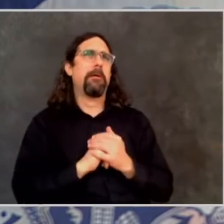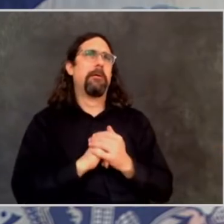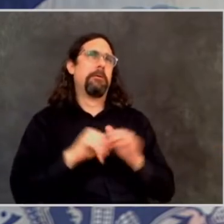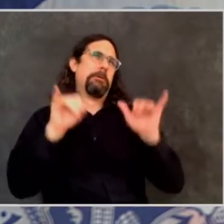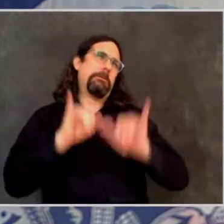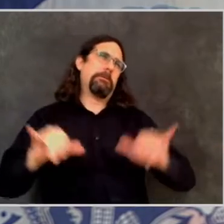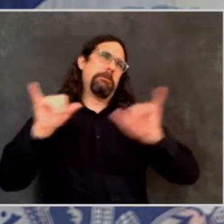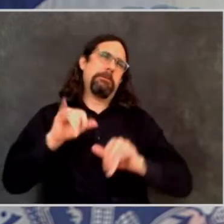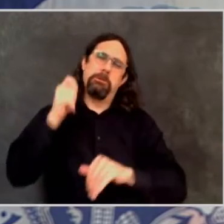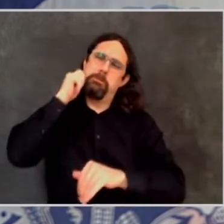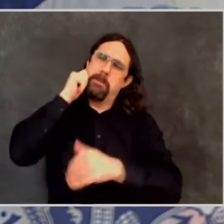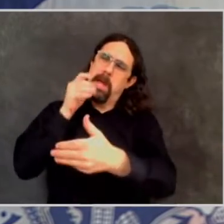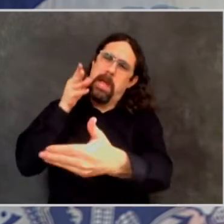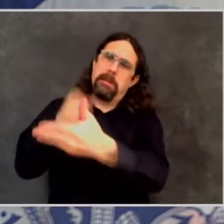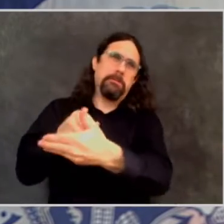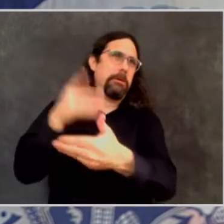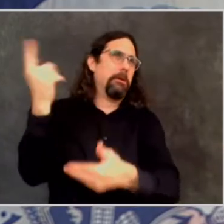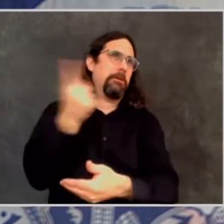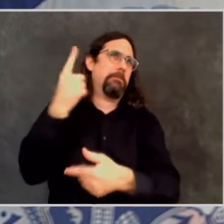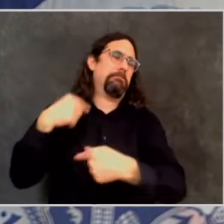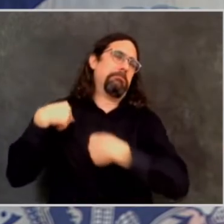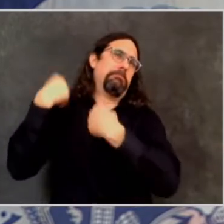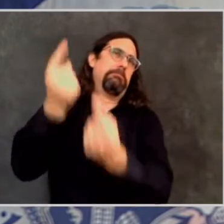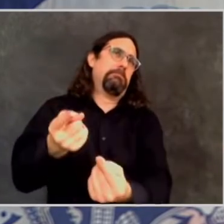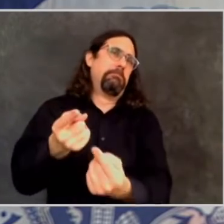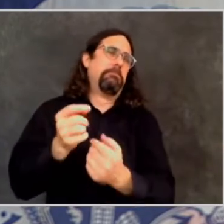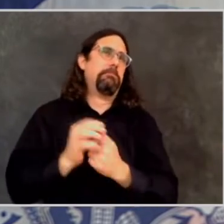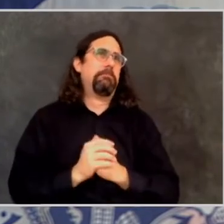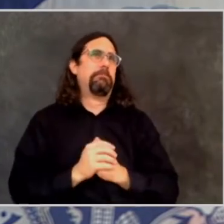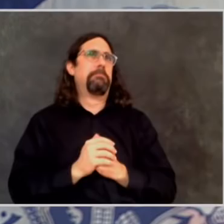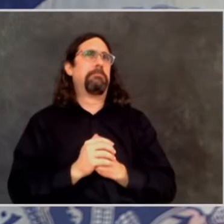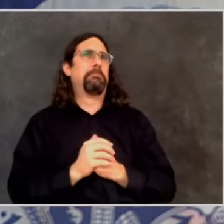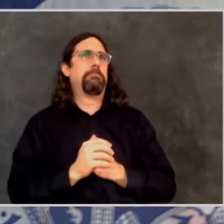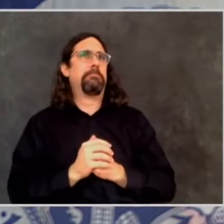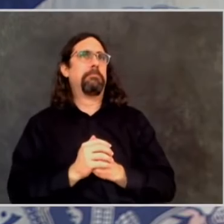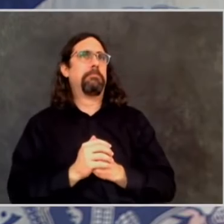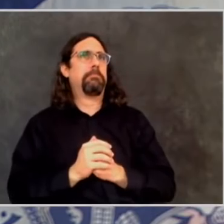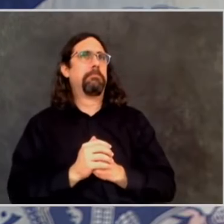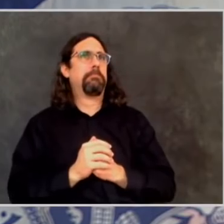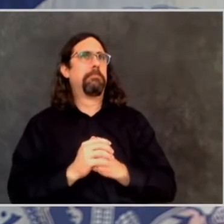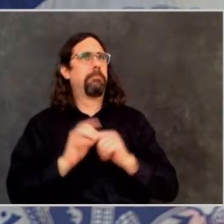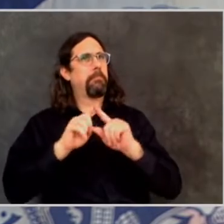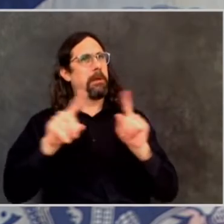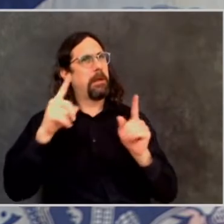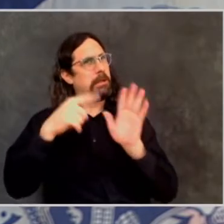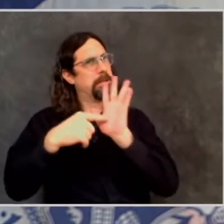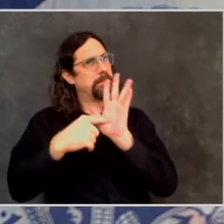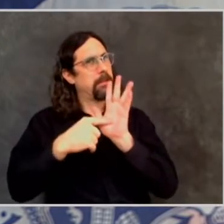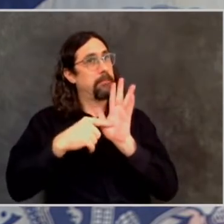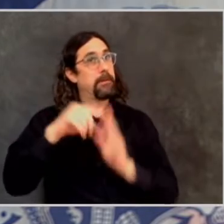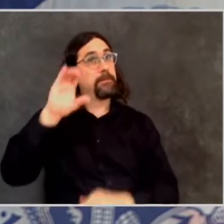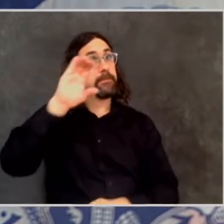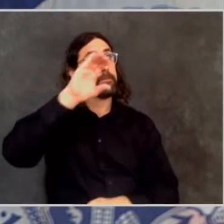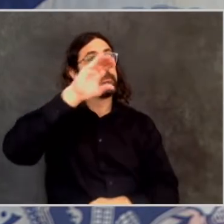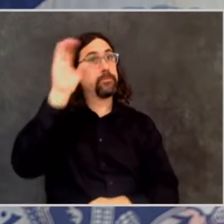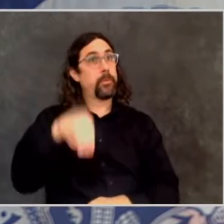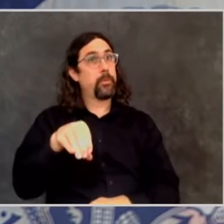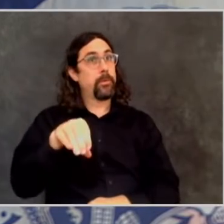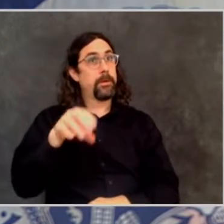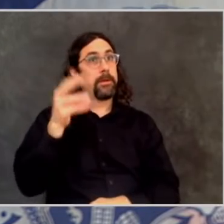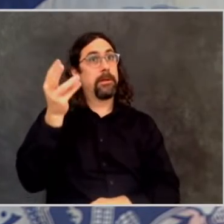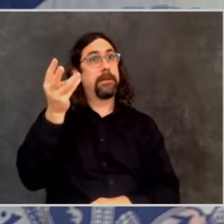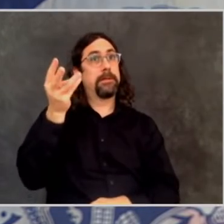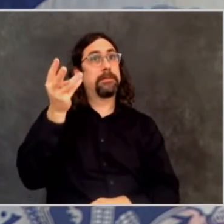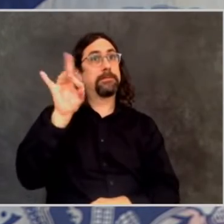disparities, but when you look at Chicago, where 68% of the deaths have been experienced